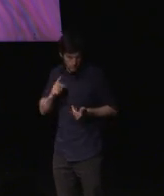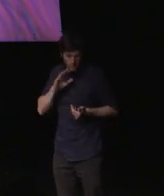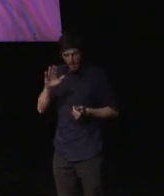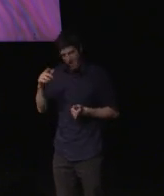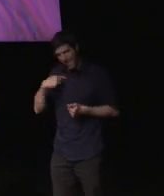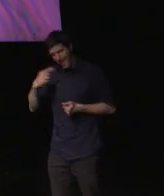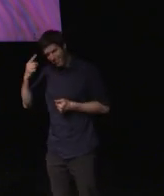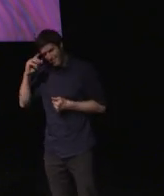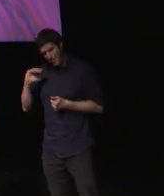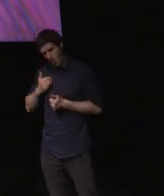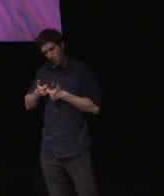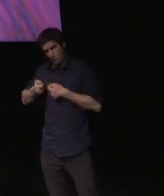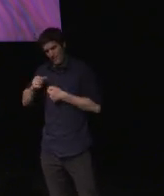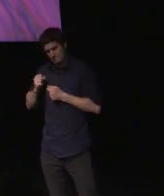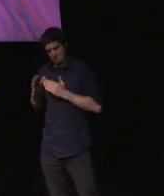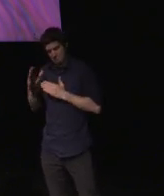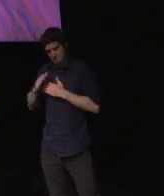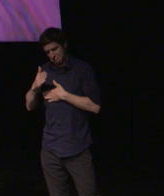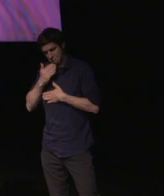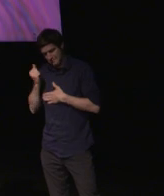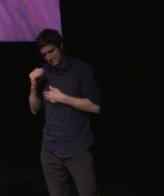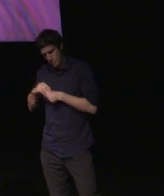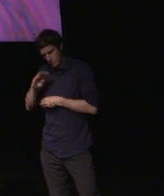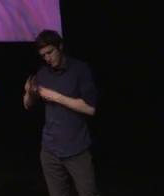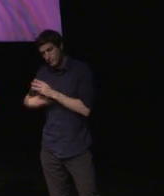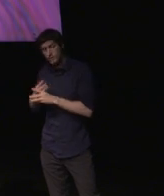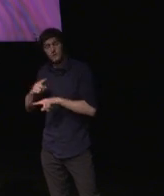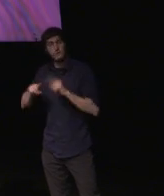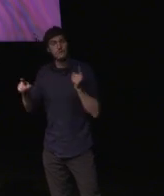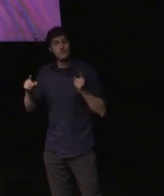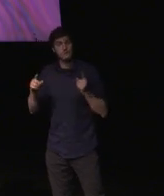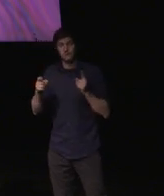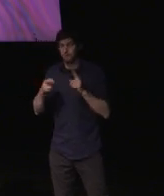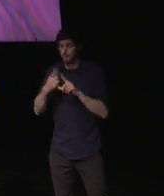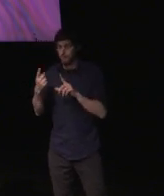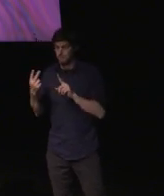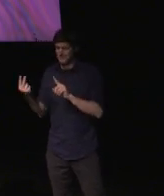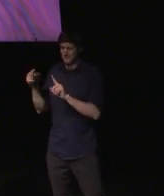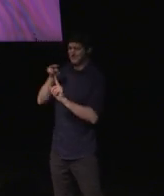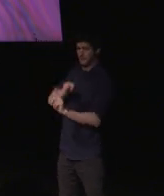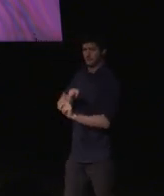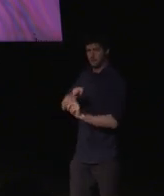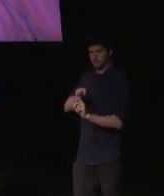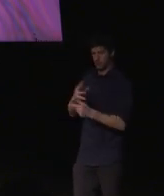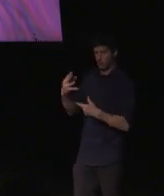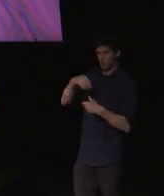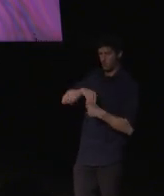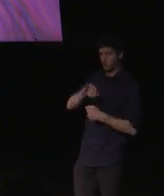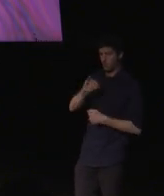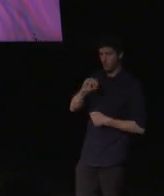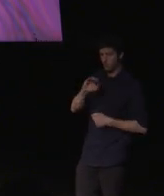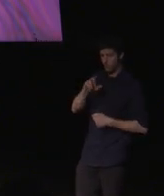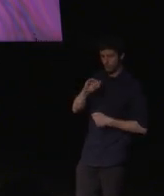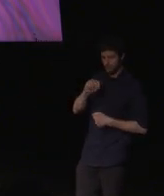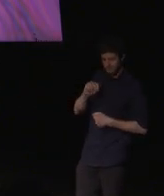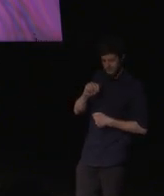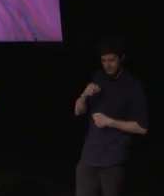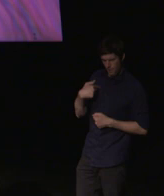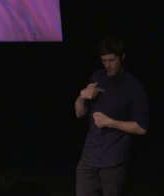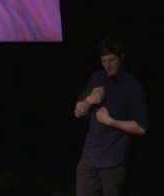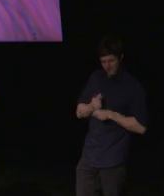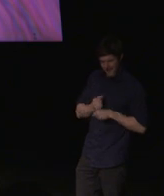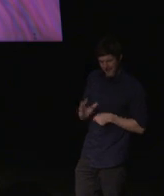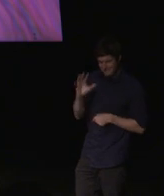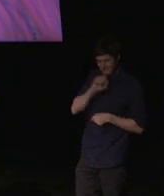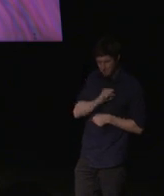we look at them through the lens of exclusion, you know, we make a lot of assumptions with game controllers of how people are going to use